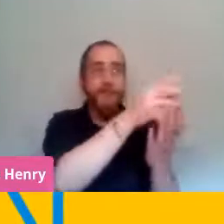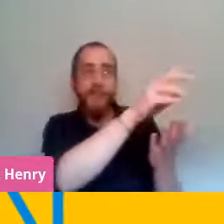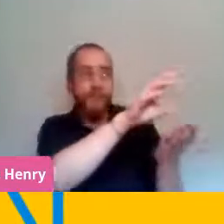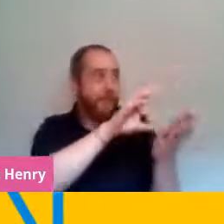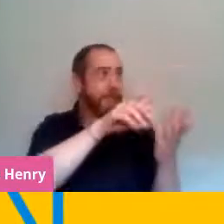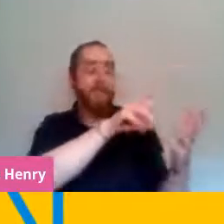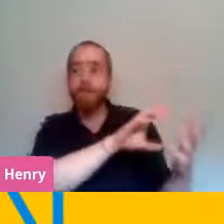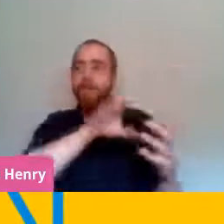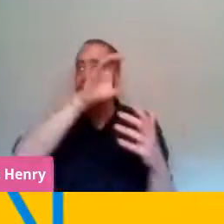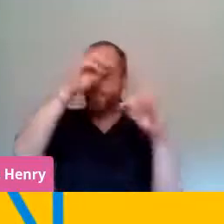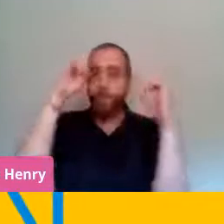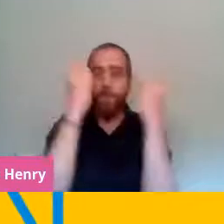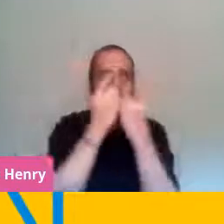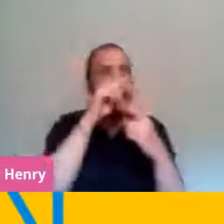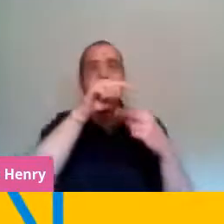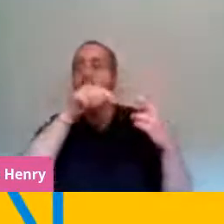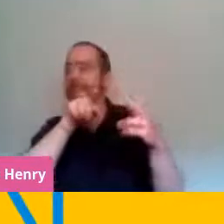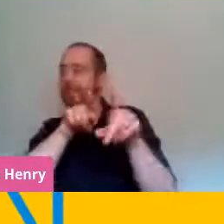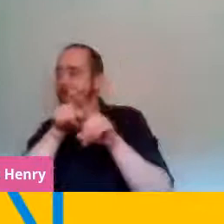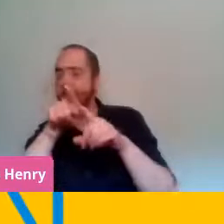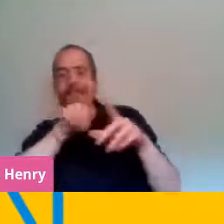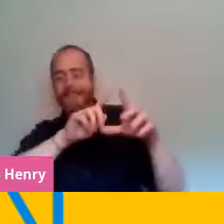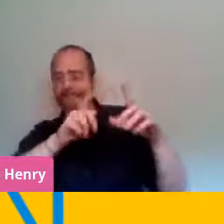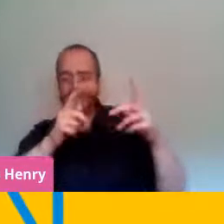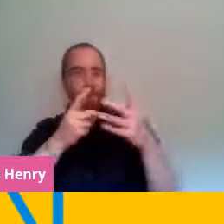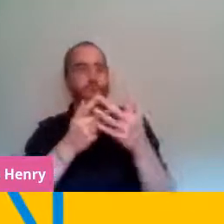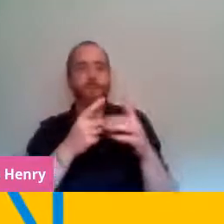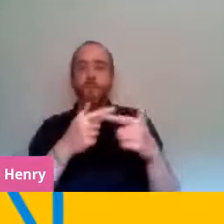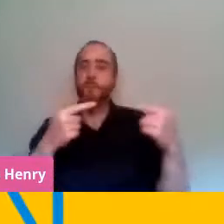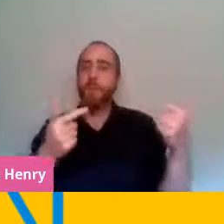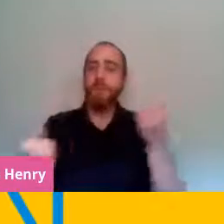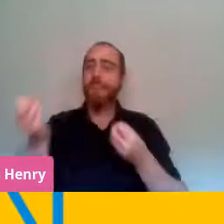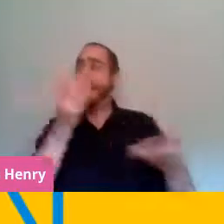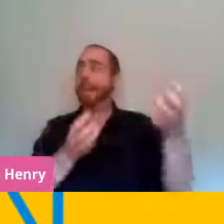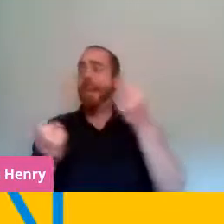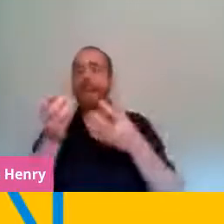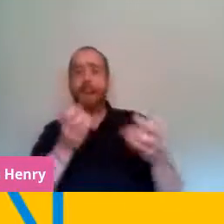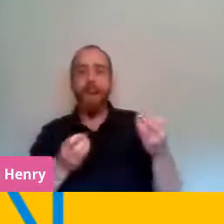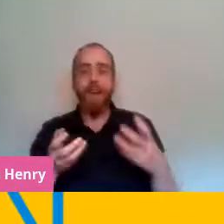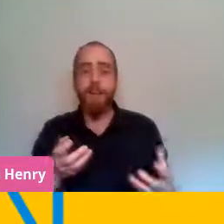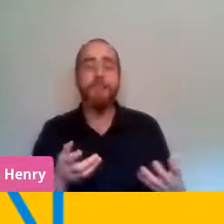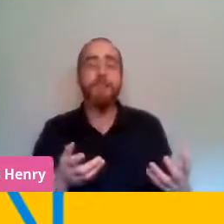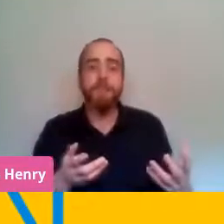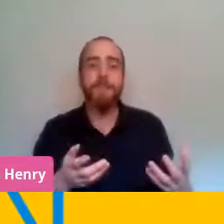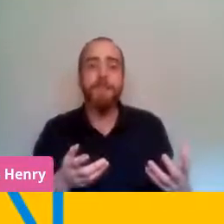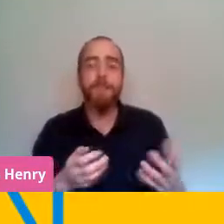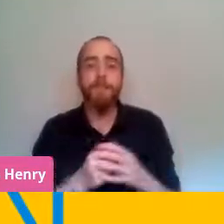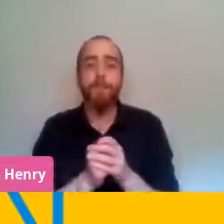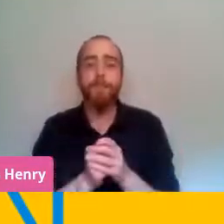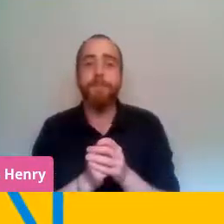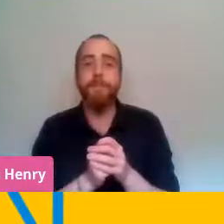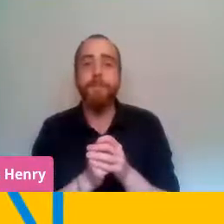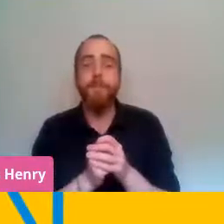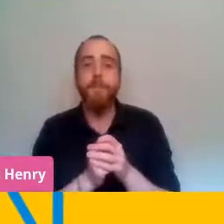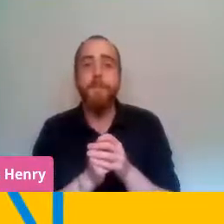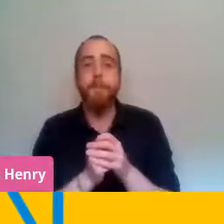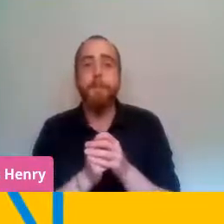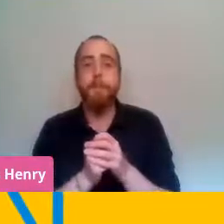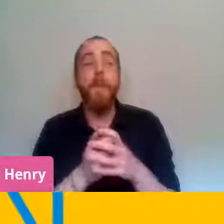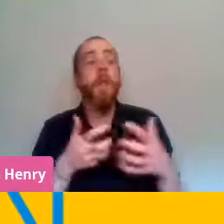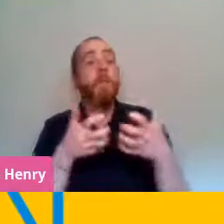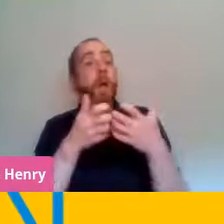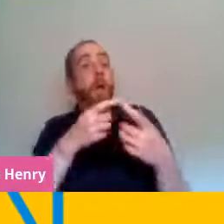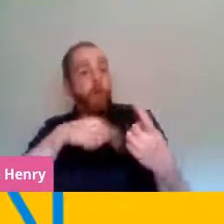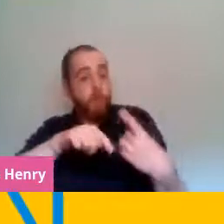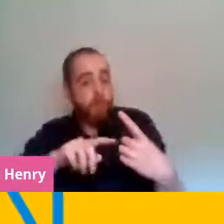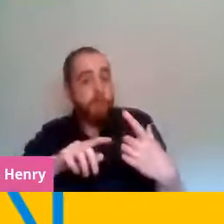inadequate. Even worse, at the RCA, for example, they're not even on what we would call contracts, they're on terms of engagement. And